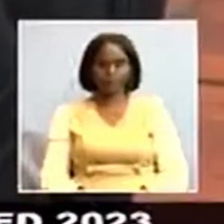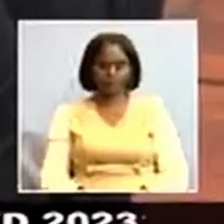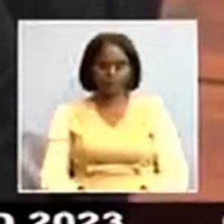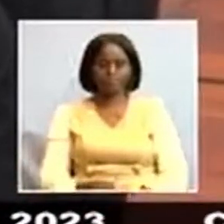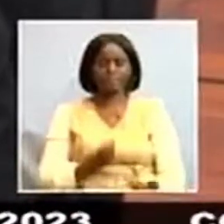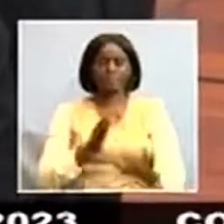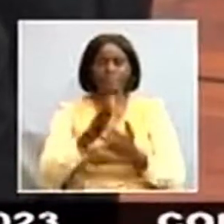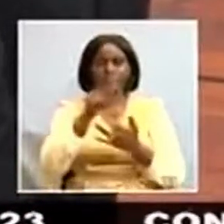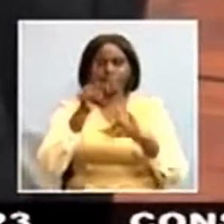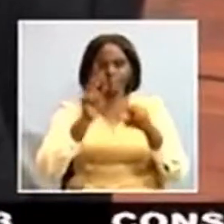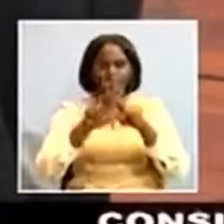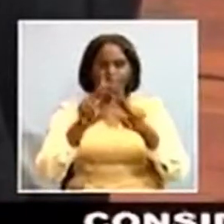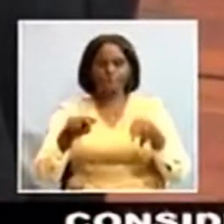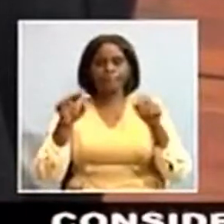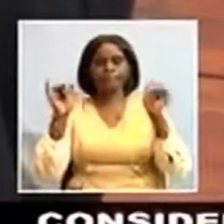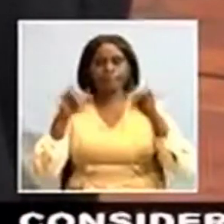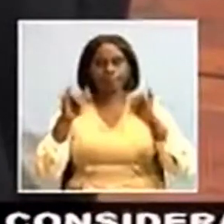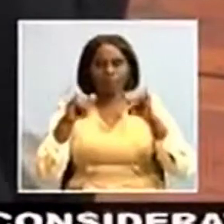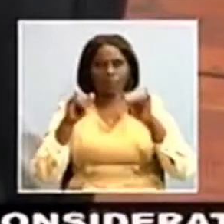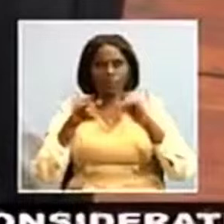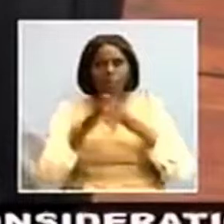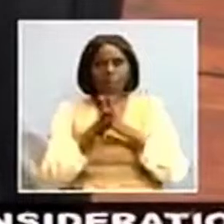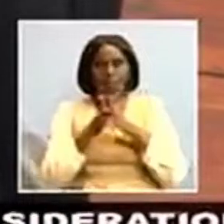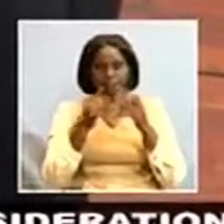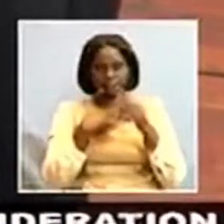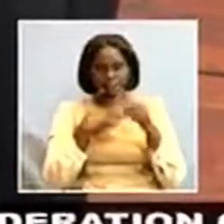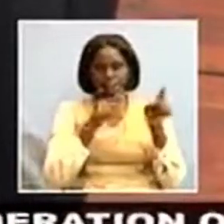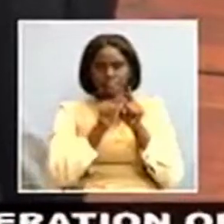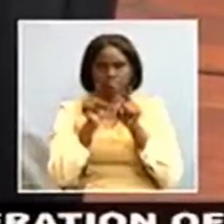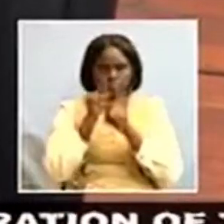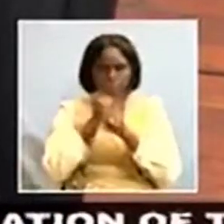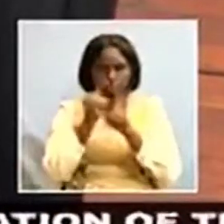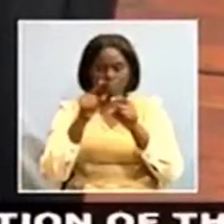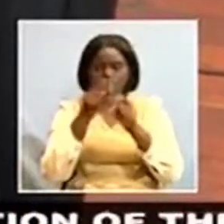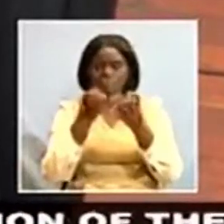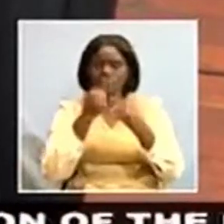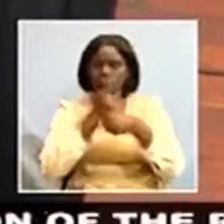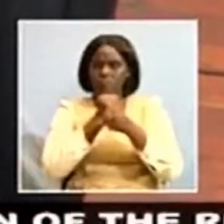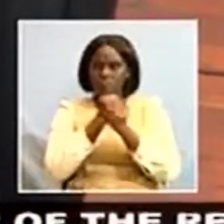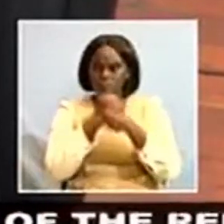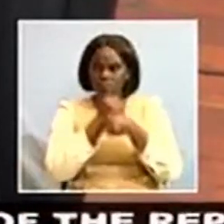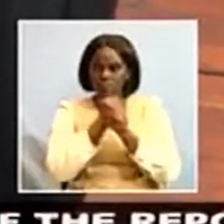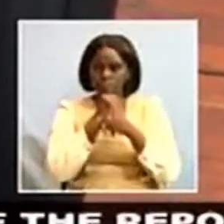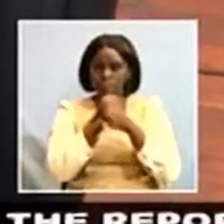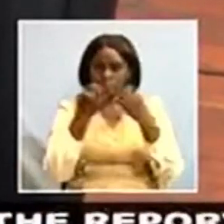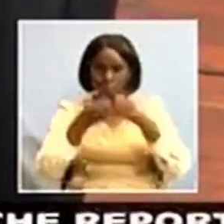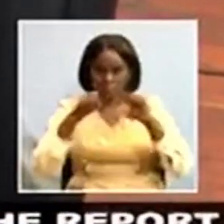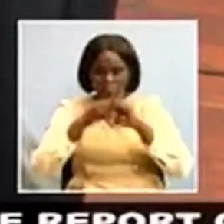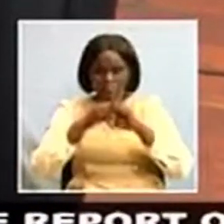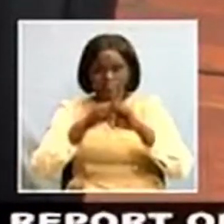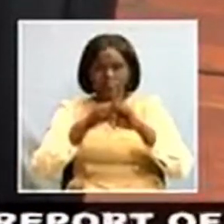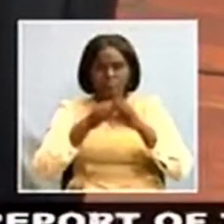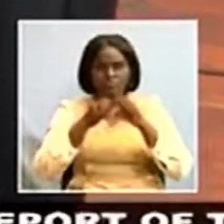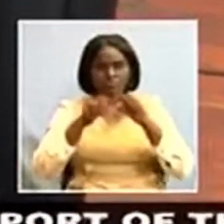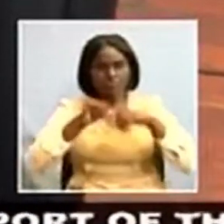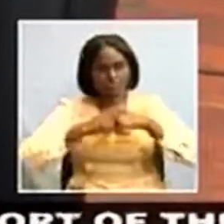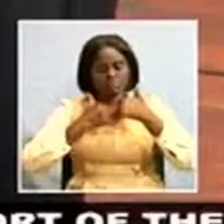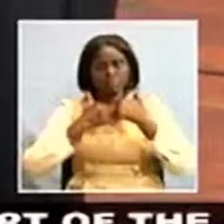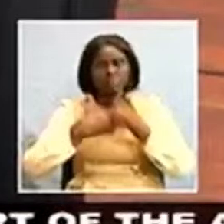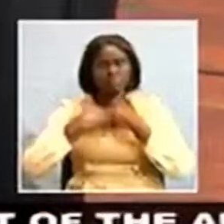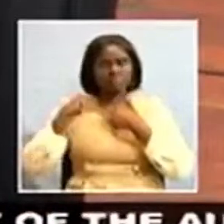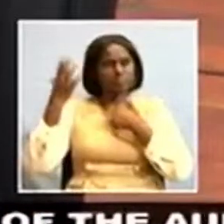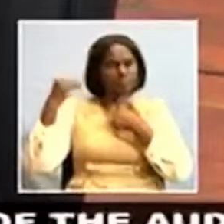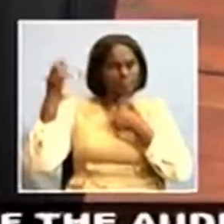Through the Chair, yes. I also wanted just to make a comment. Even the 10, we have had actually